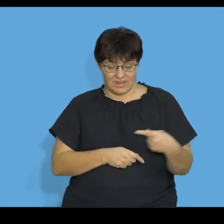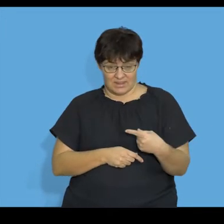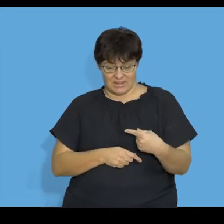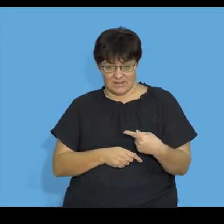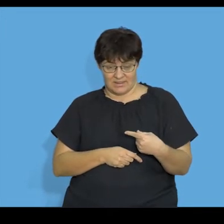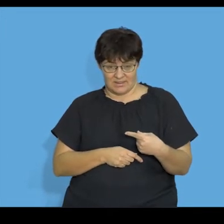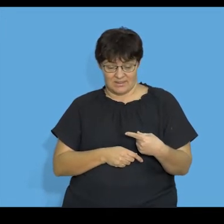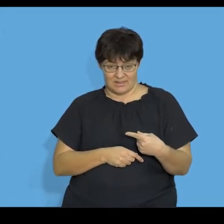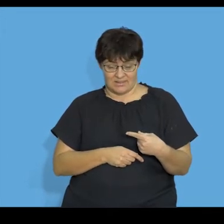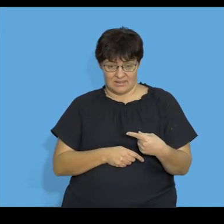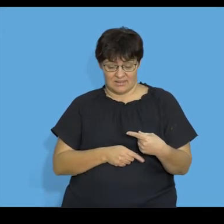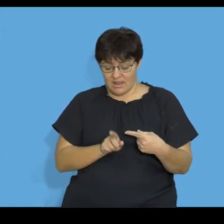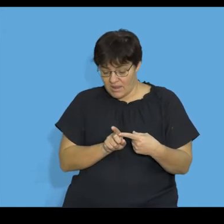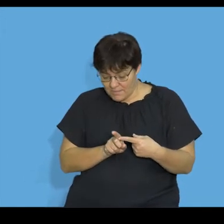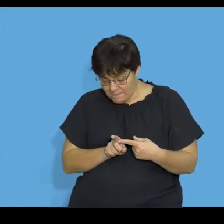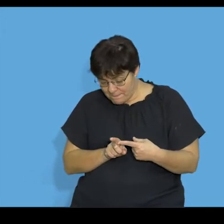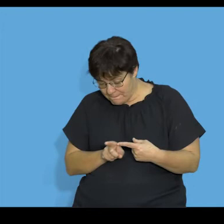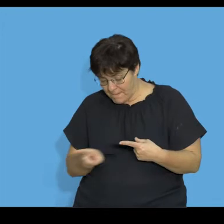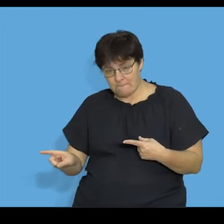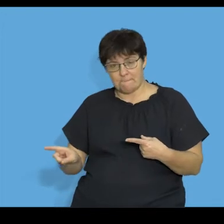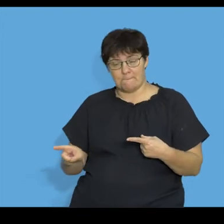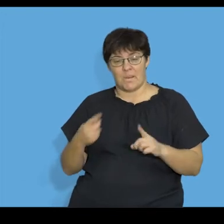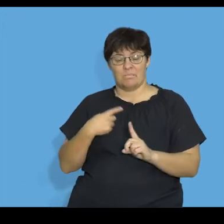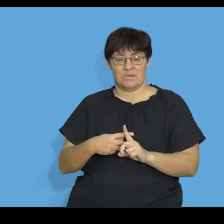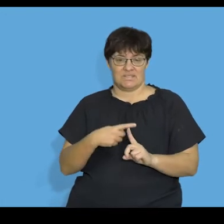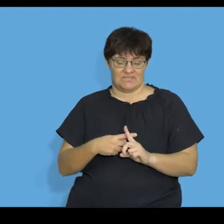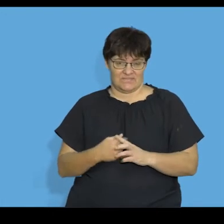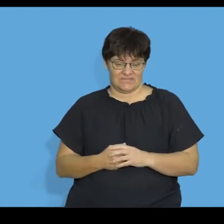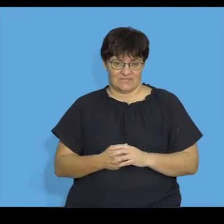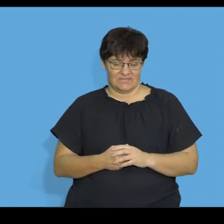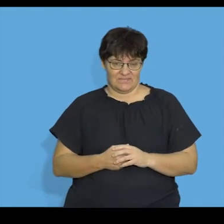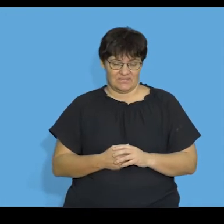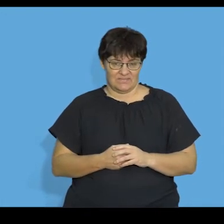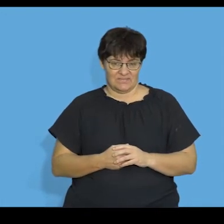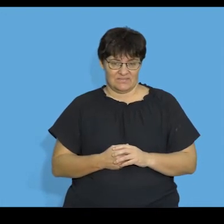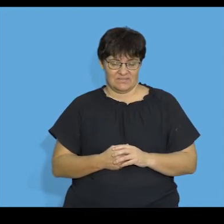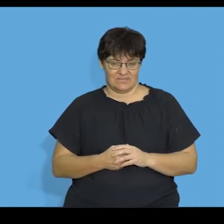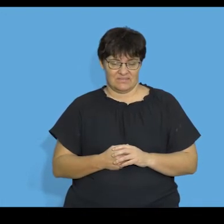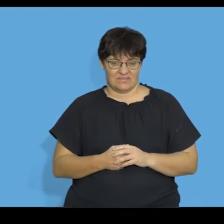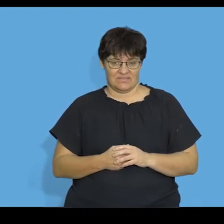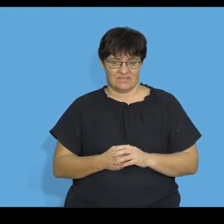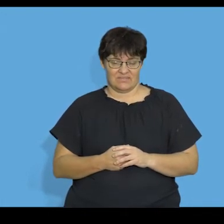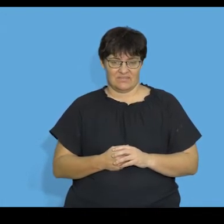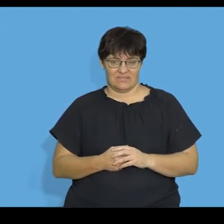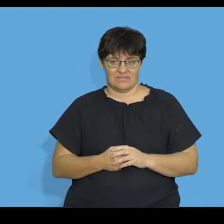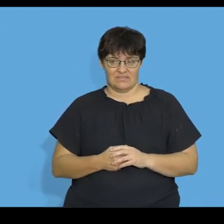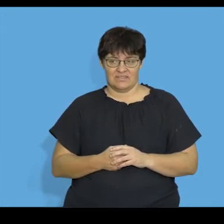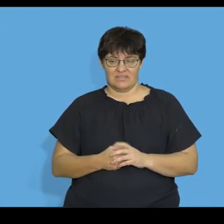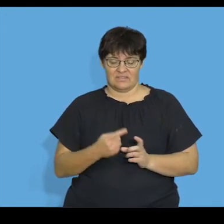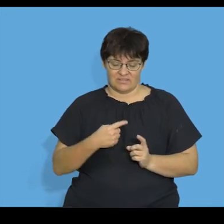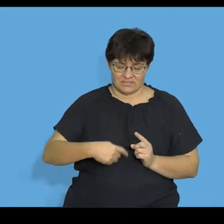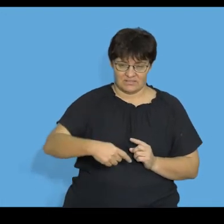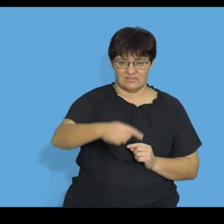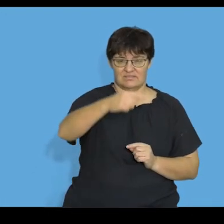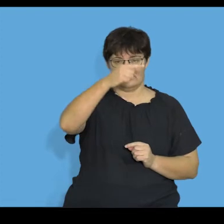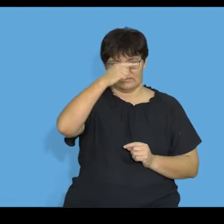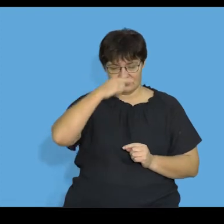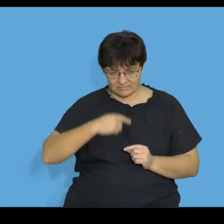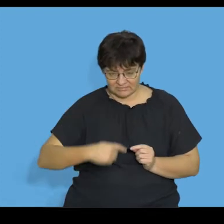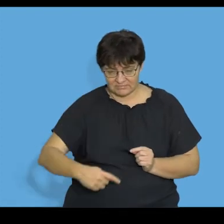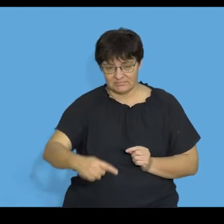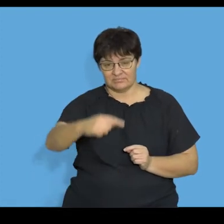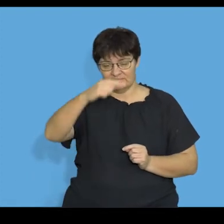and it's going to be coming out at the positive all the way around to here, and in the background, it will go up